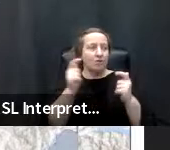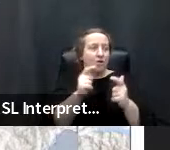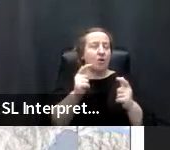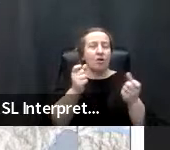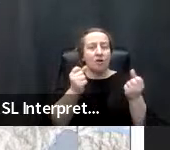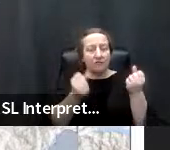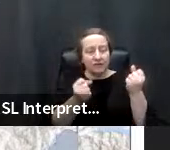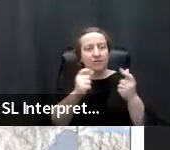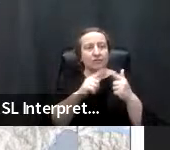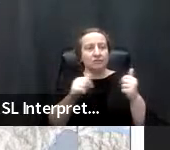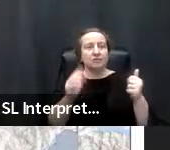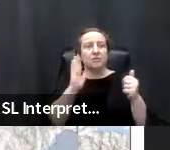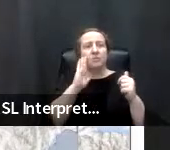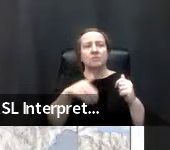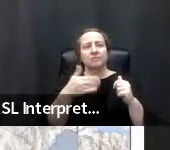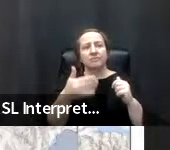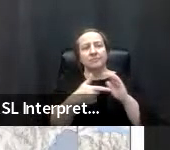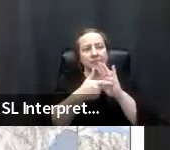including. So let's go to the next slide.